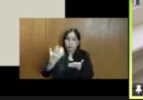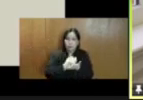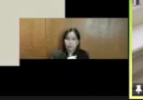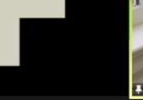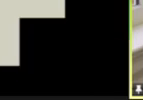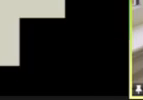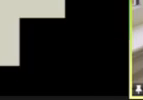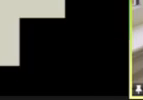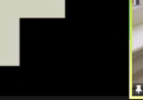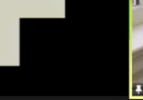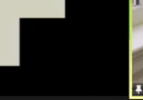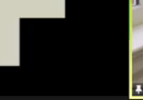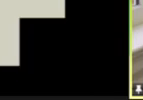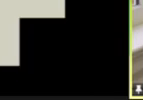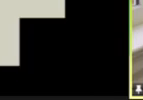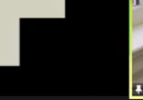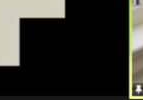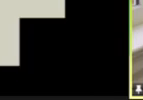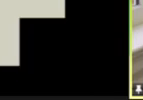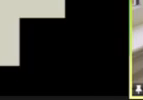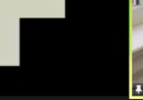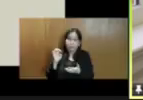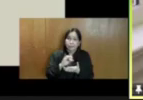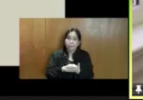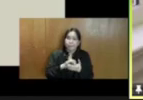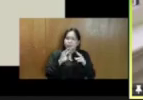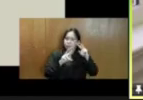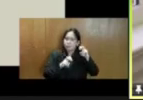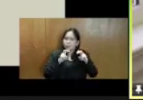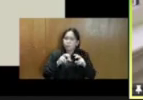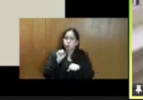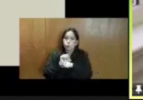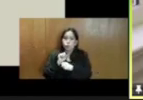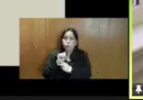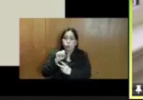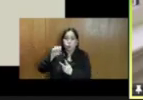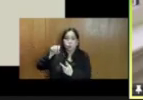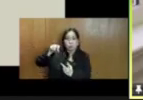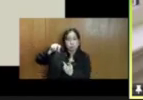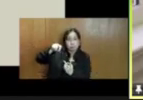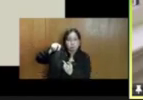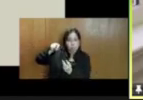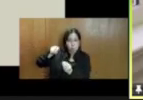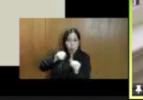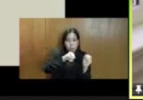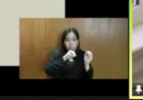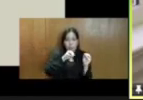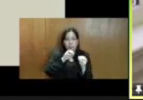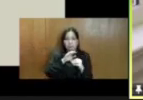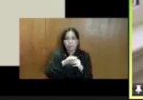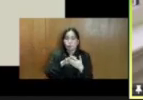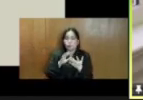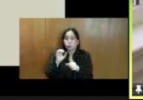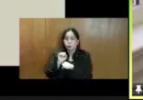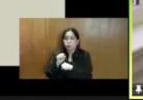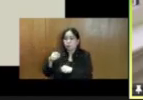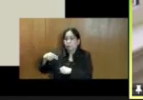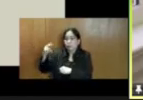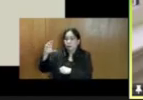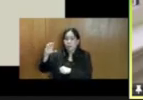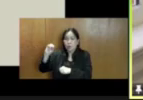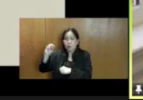from Lightcast to examine job transitions and the probability that workers leave dirty industries and go into the green